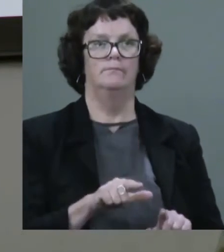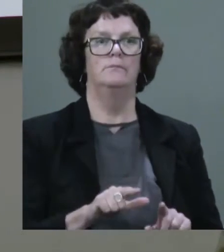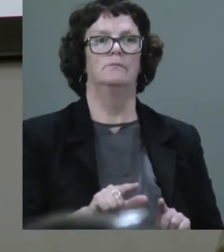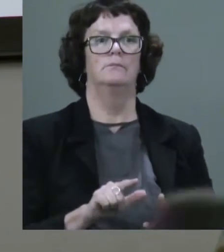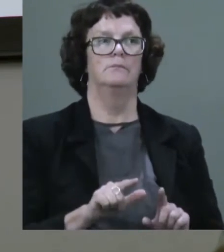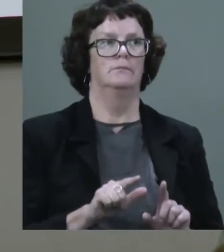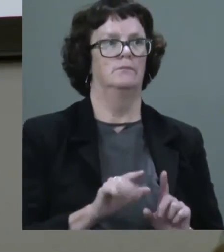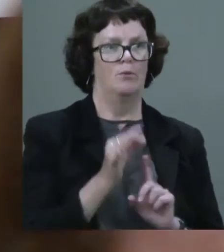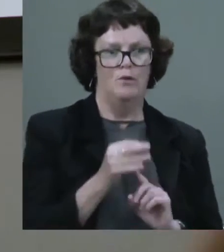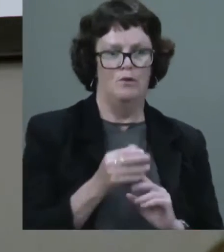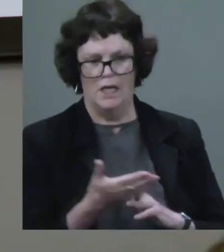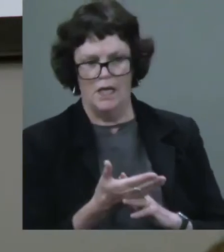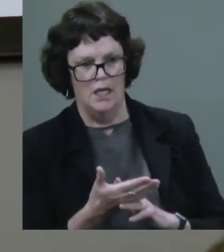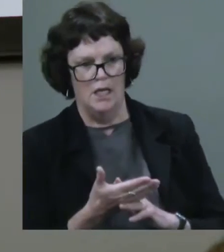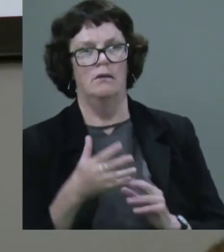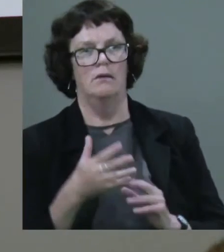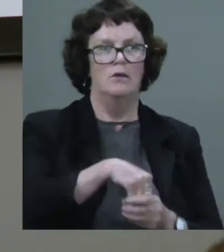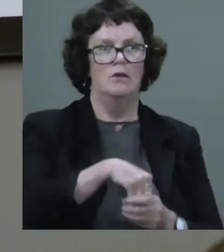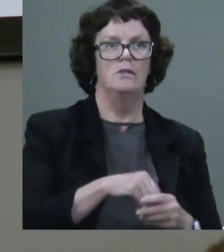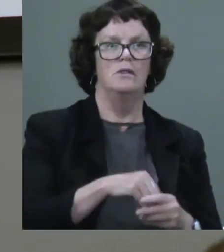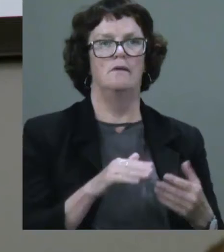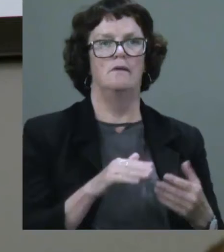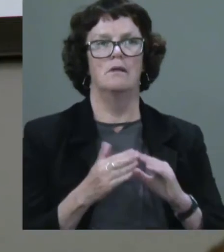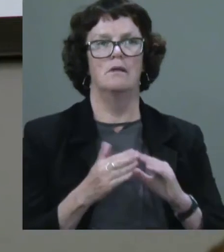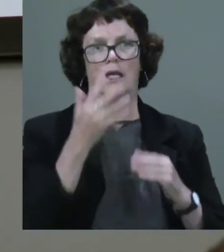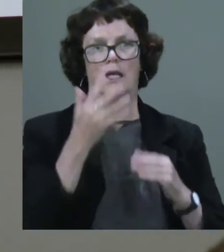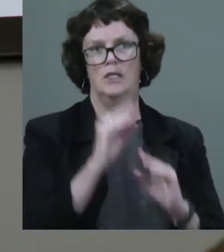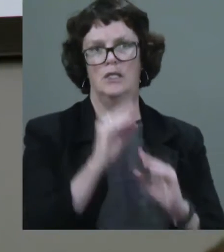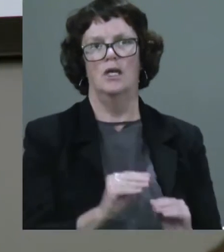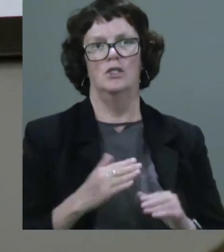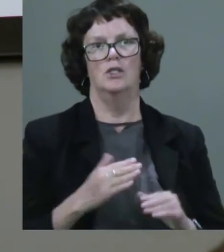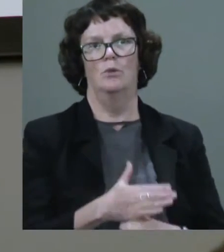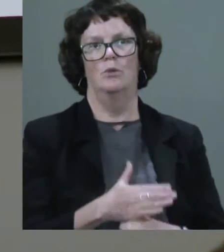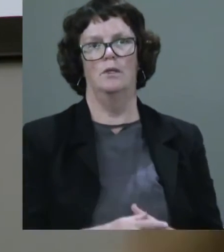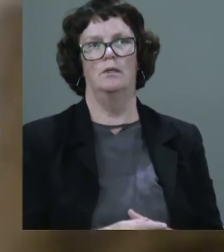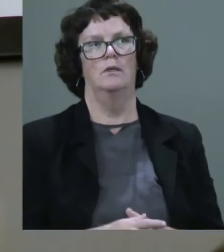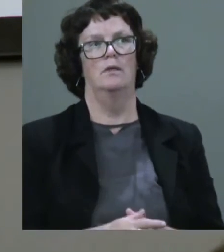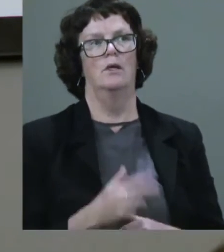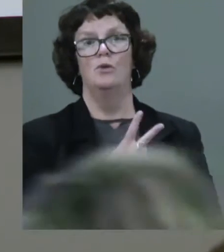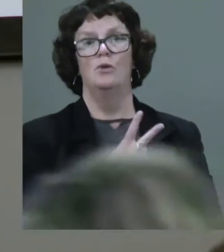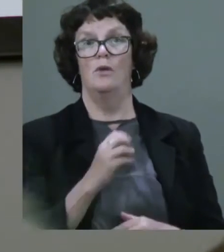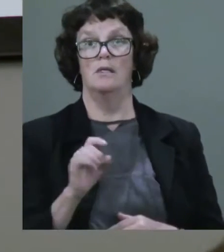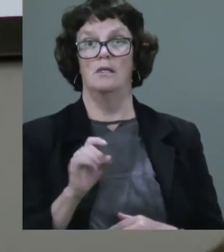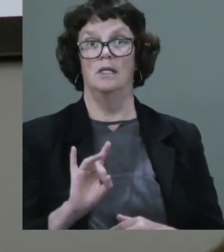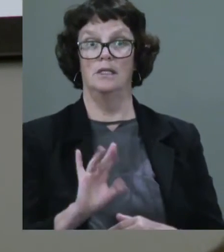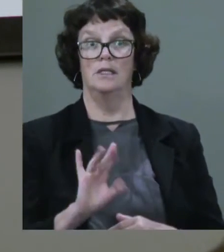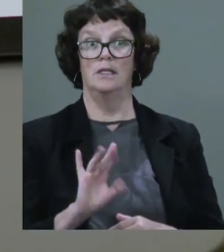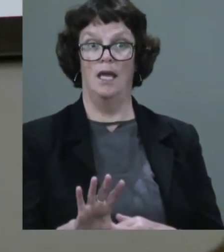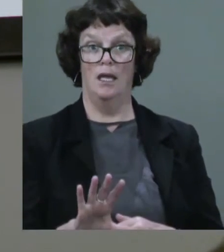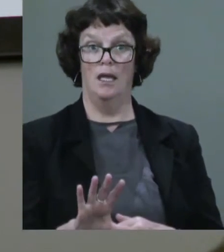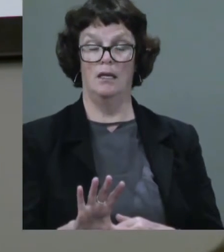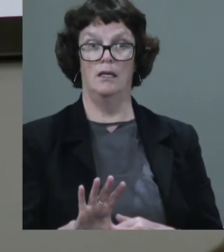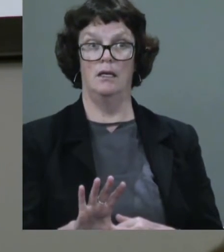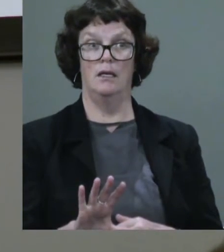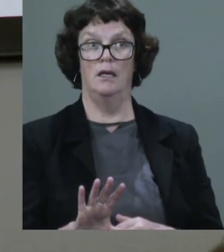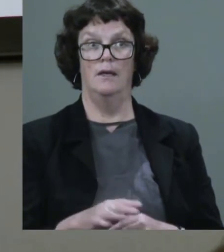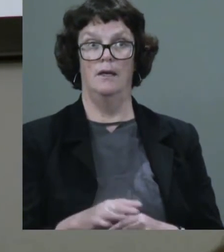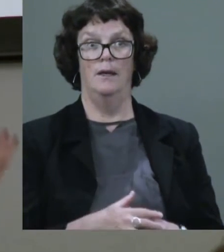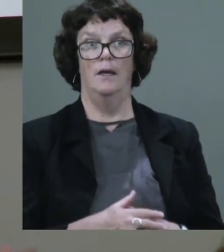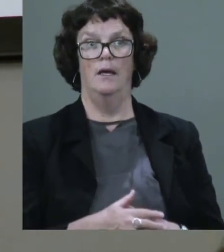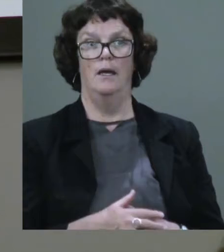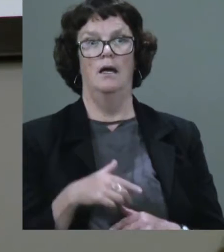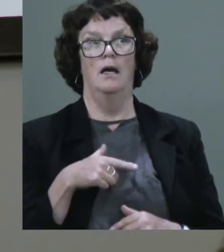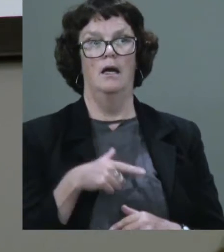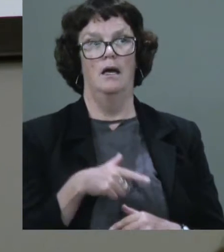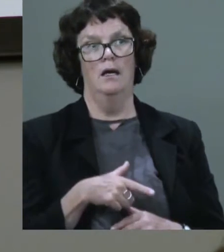inclusive society, education and employment. In 2010 was the